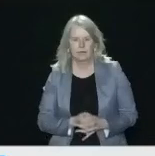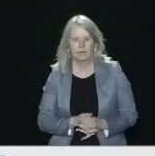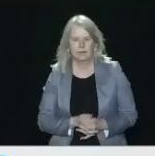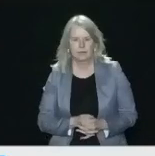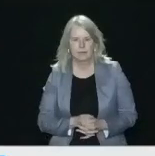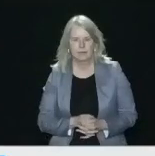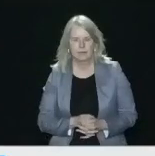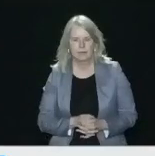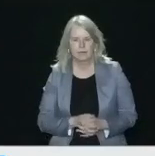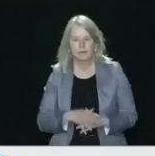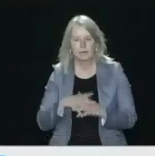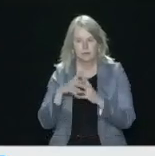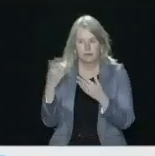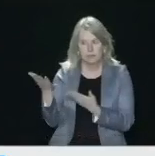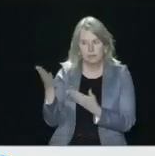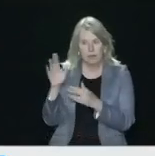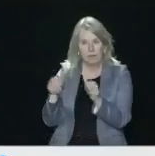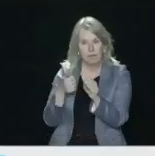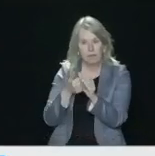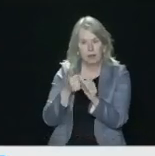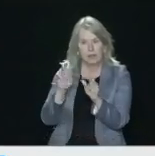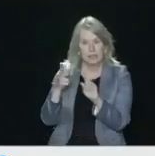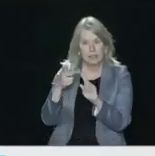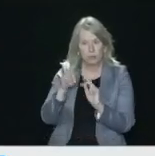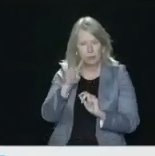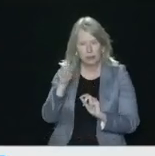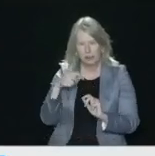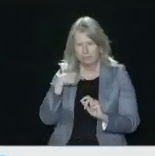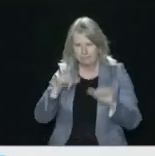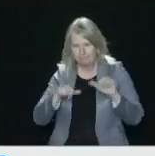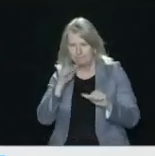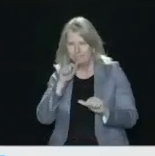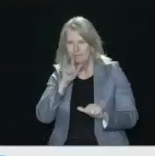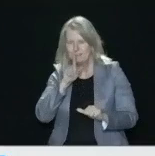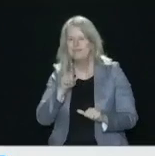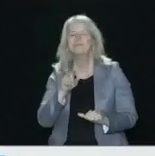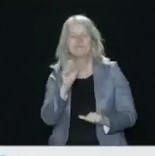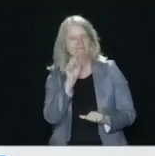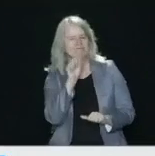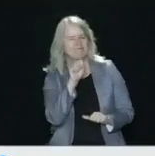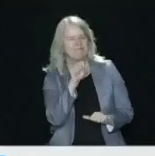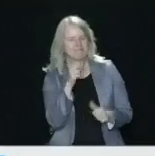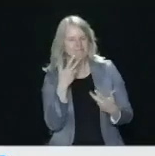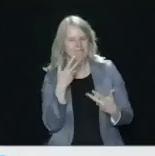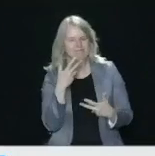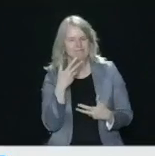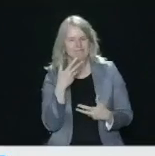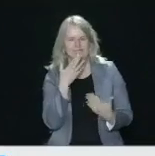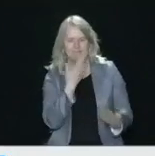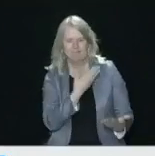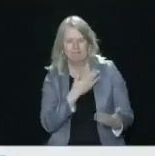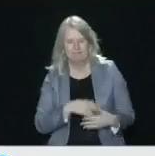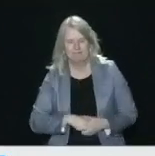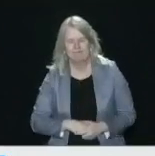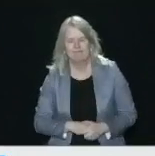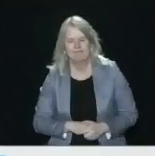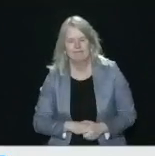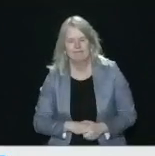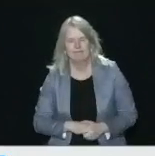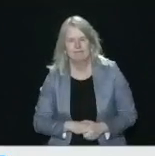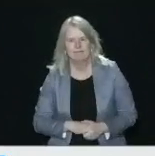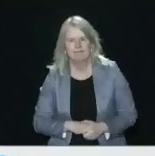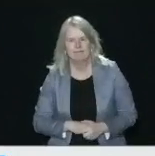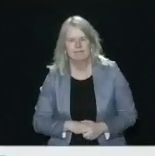severe outcome is augmented. What is really being looked at is the impact of